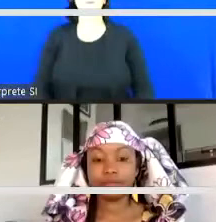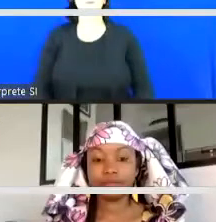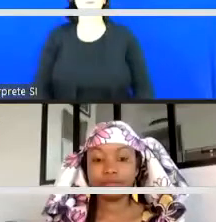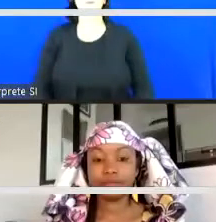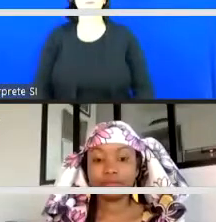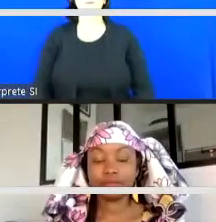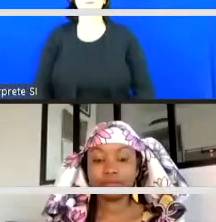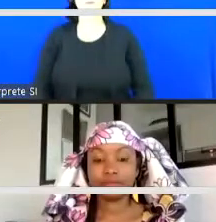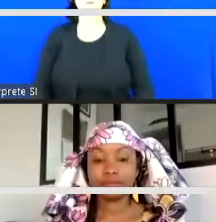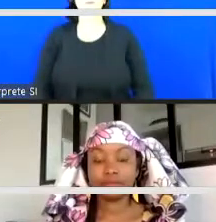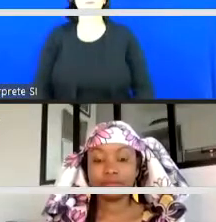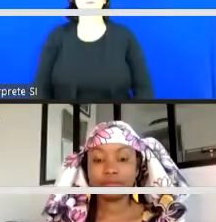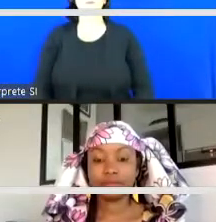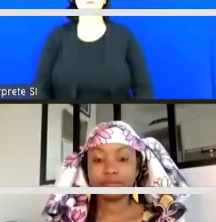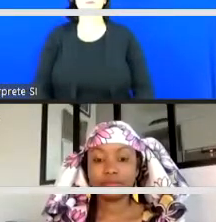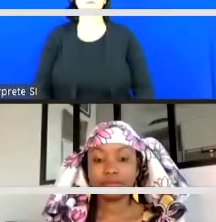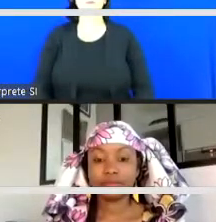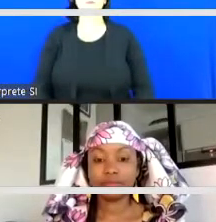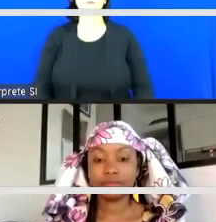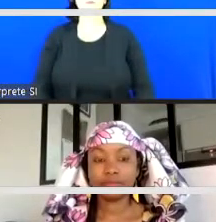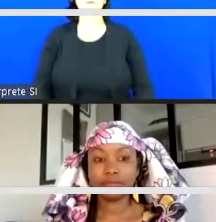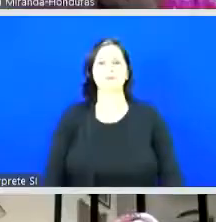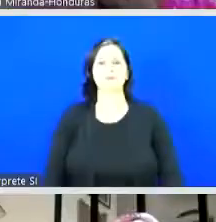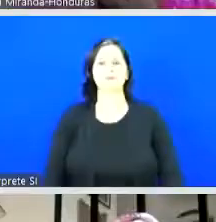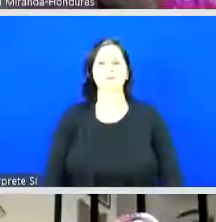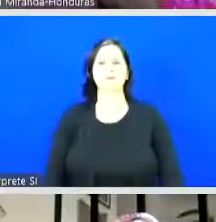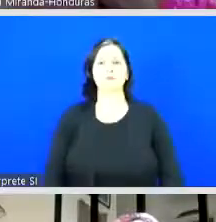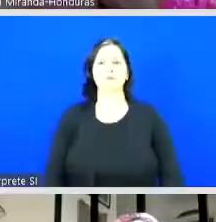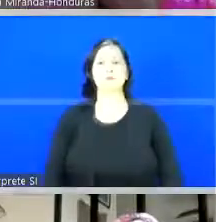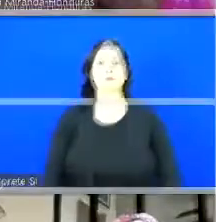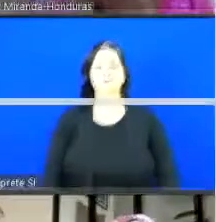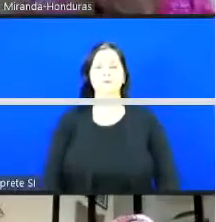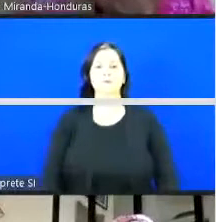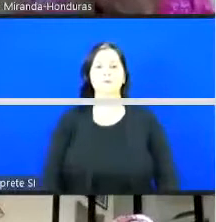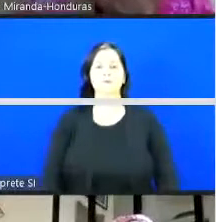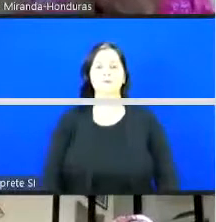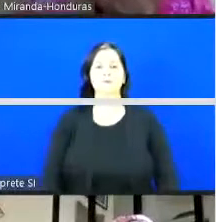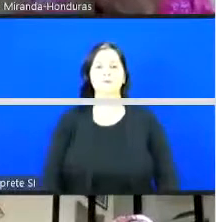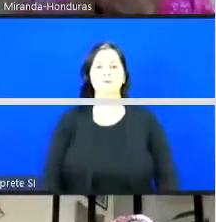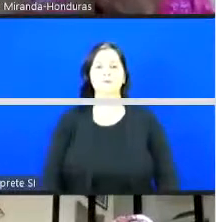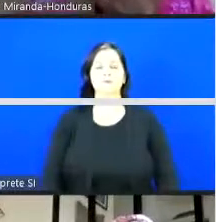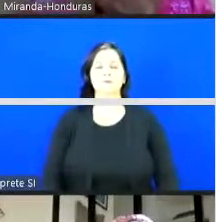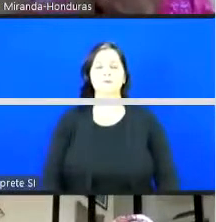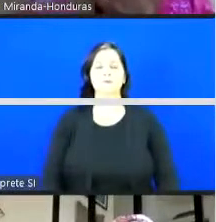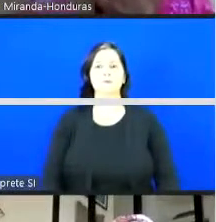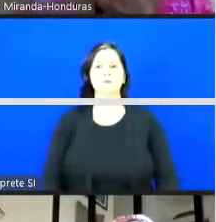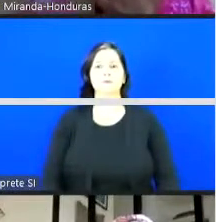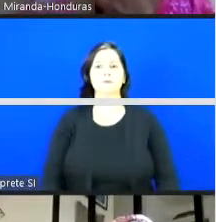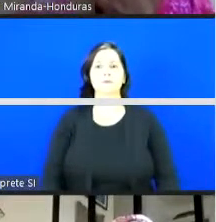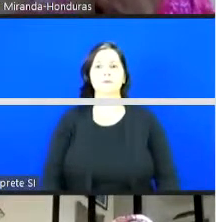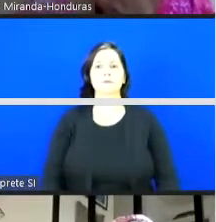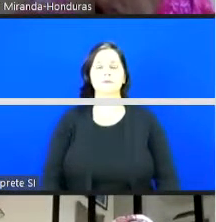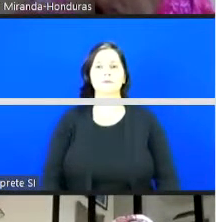for sustainable development in Kenya. Thank you for being with us, Ms. Mulenke. Next member of our panel is Ms.